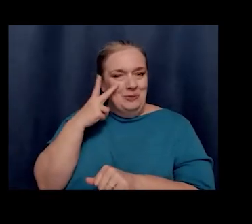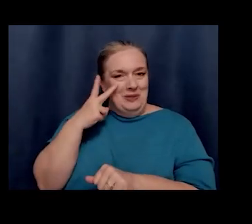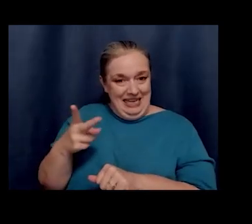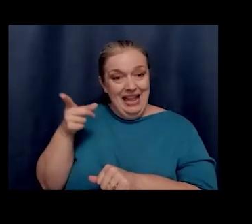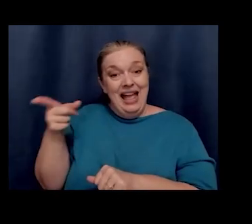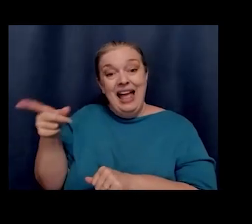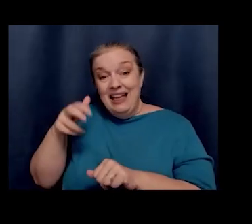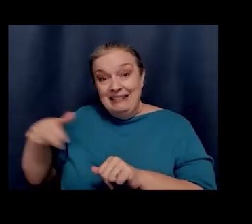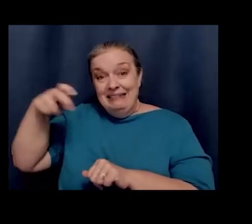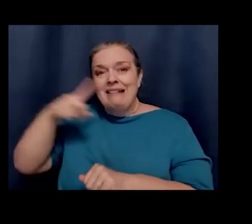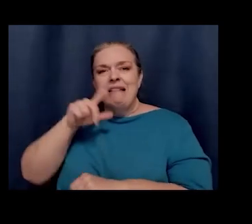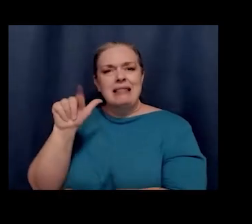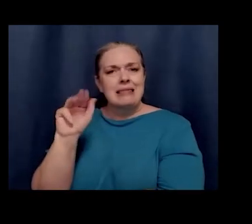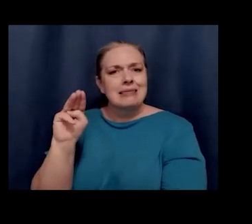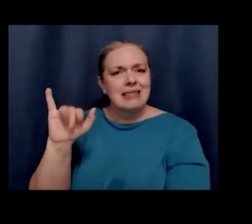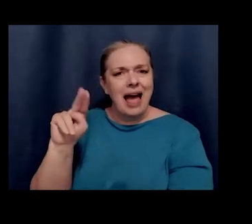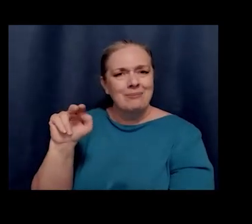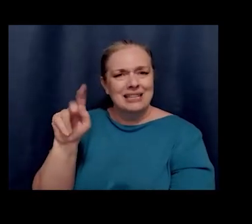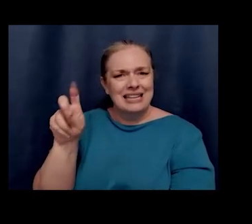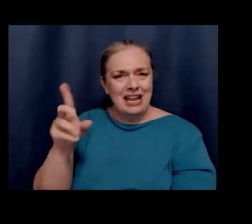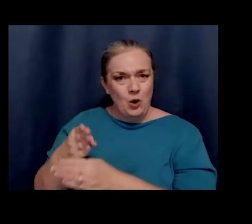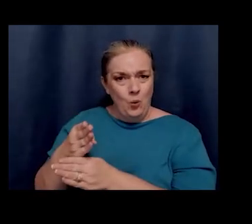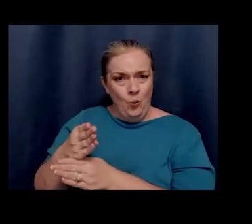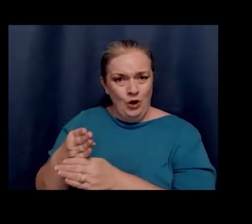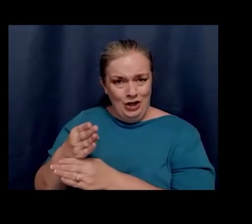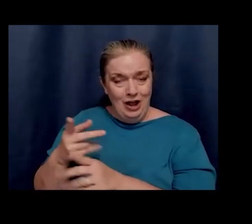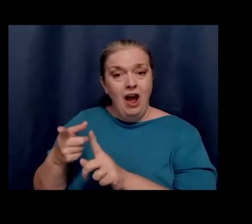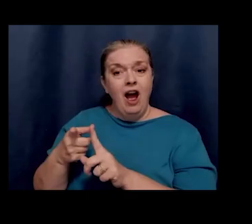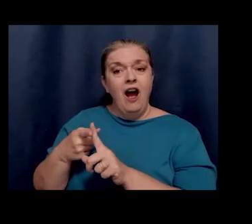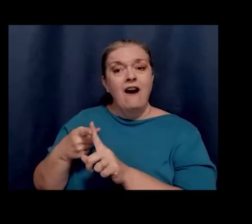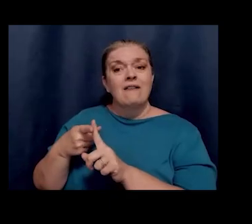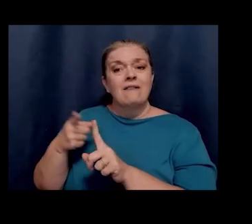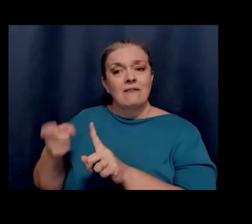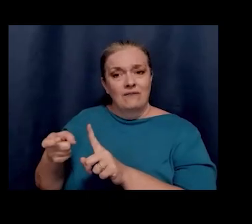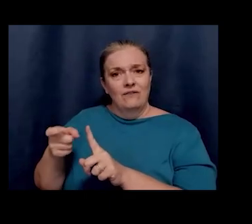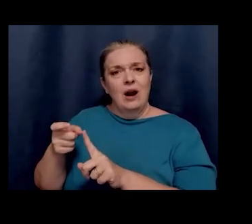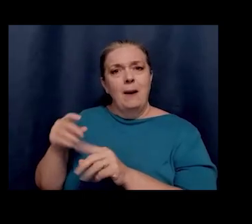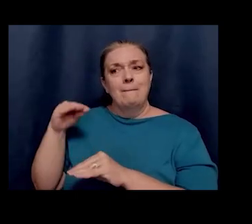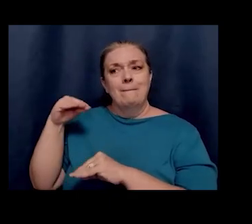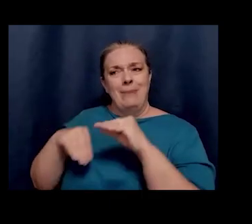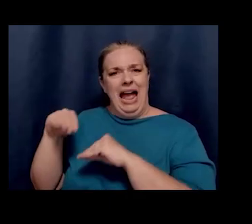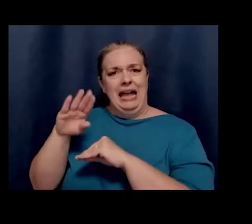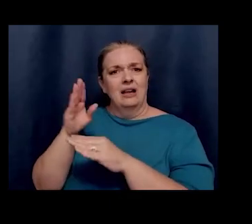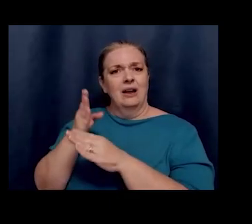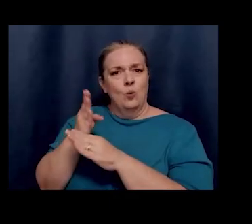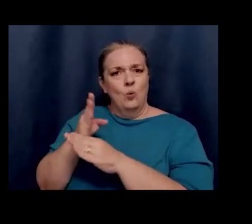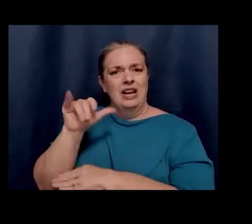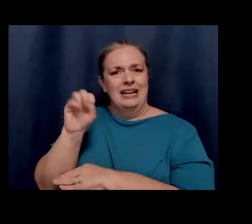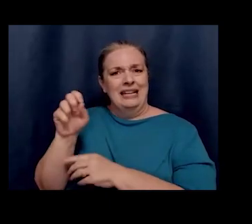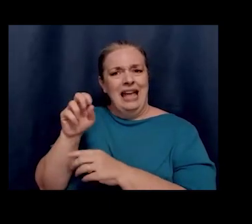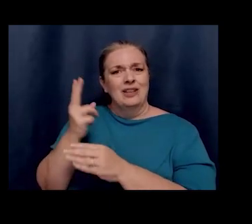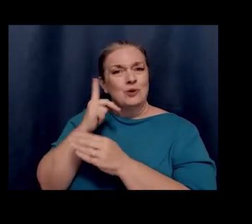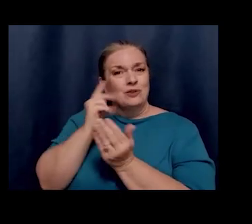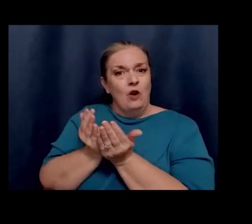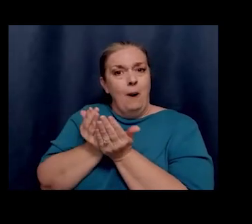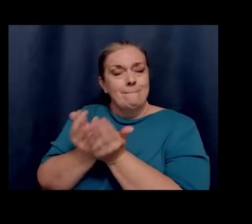with laminated wood, taking from packing wood cases used to transport